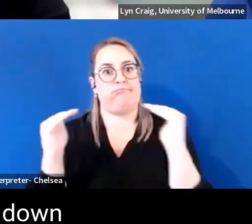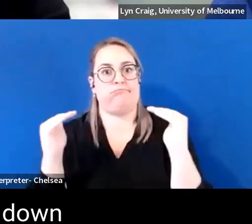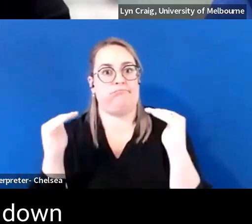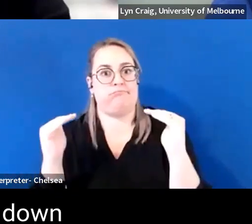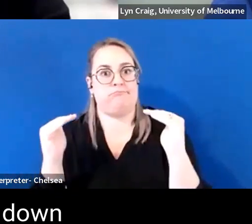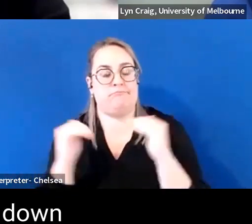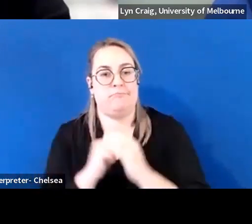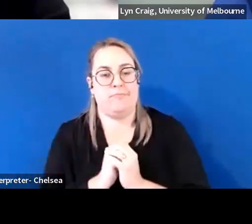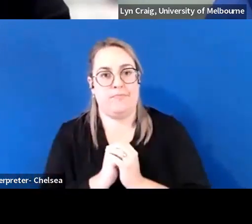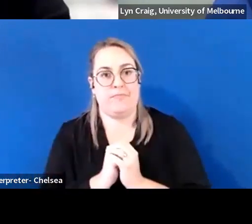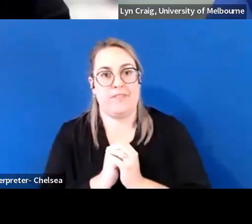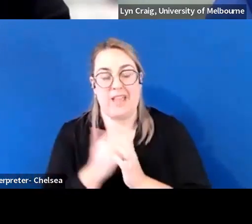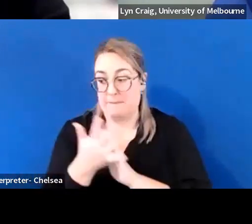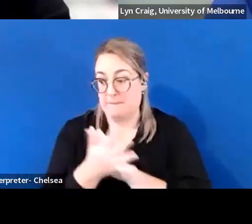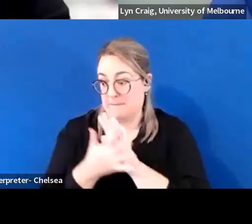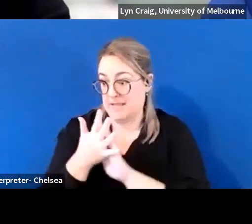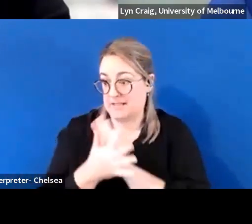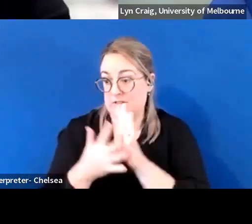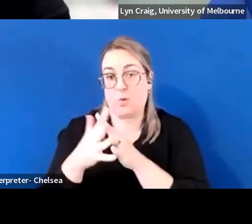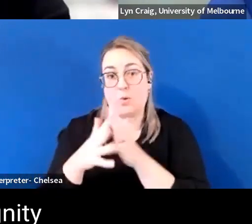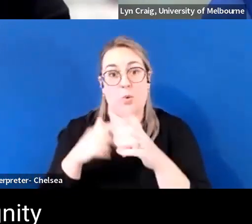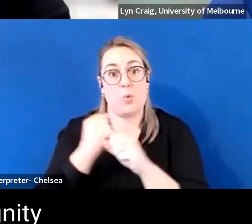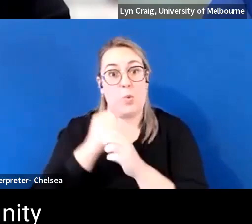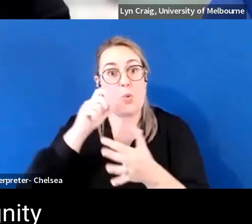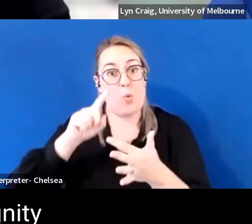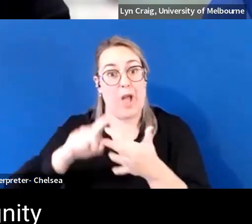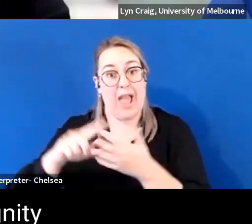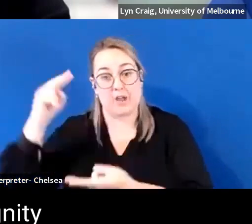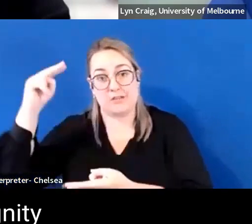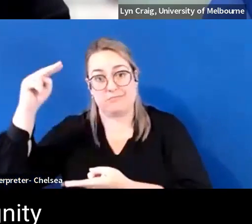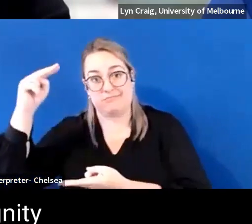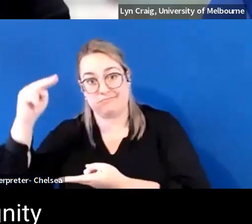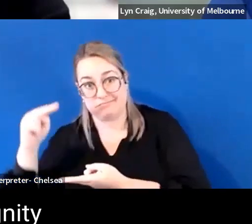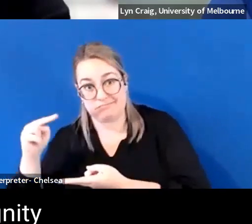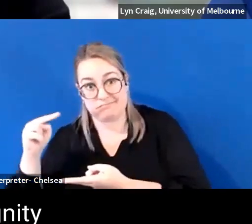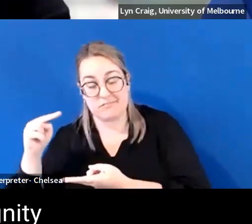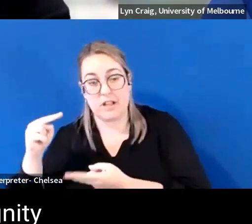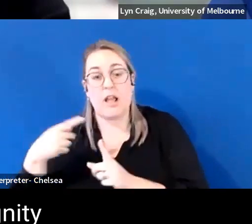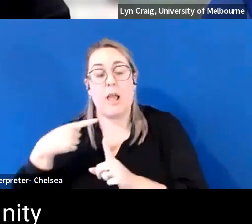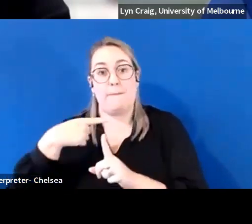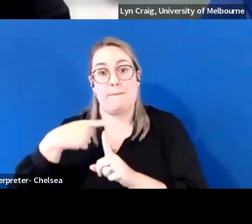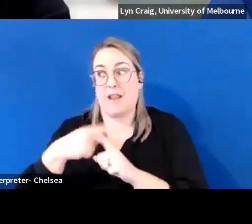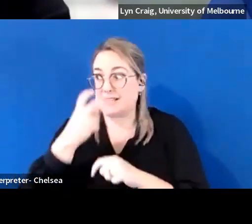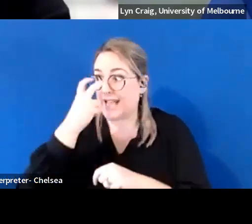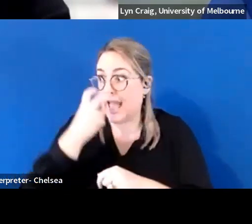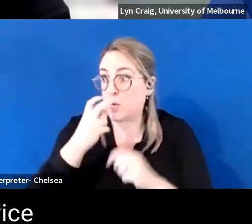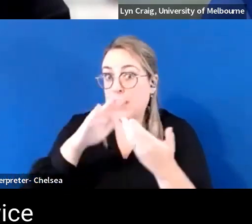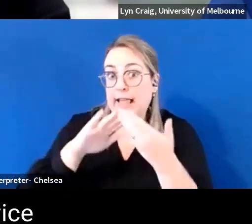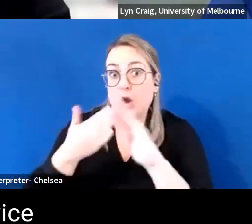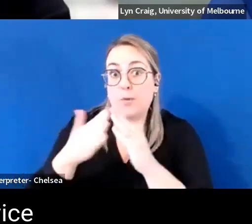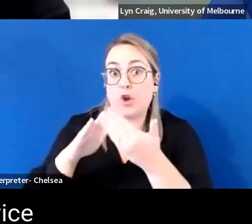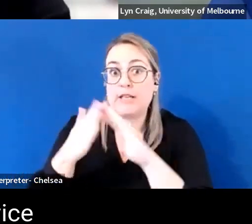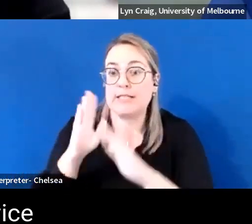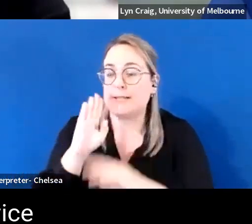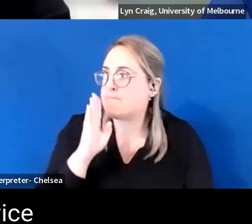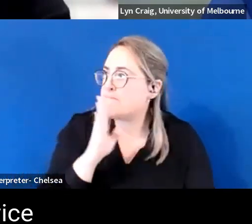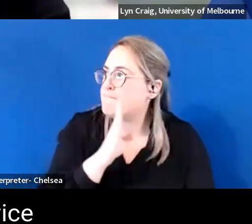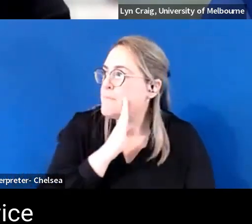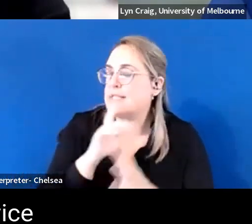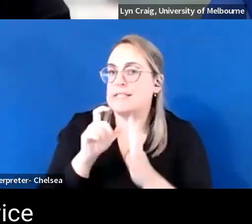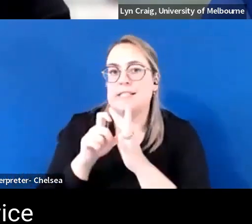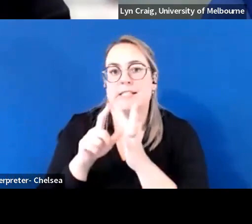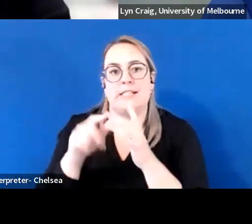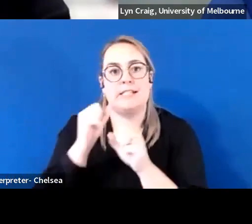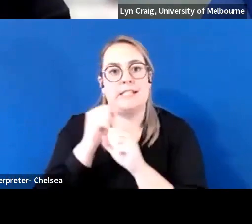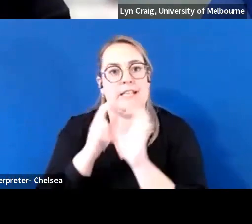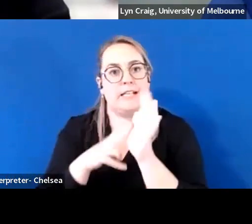down not only wages, but also the quality of service and the dignity to our elderly community in the service that we think they